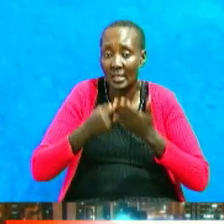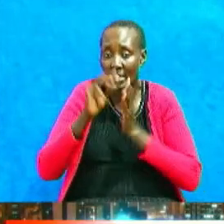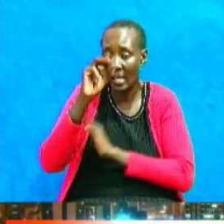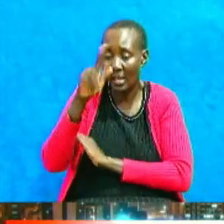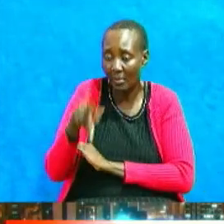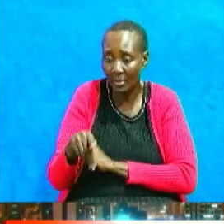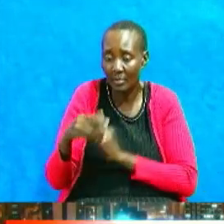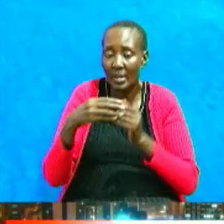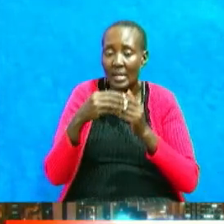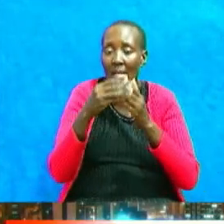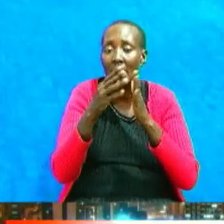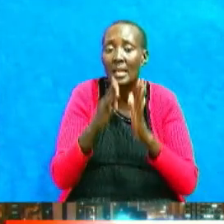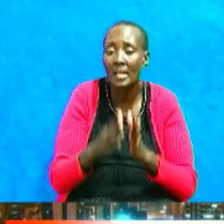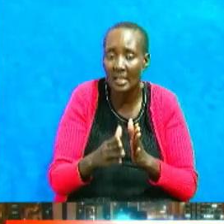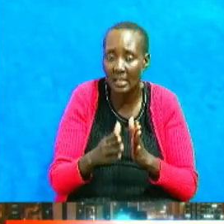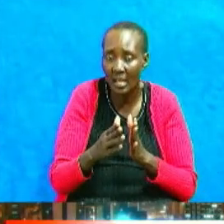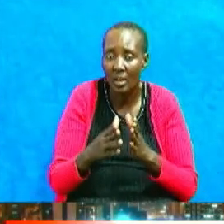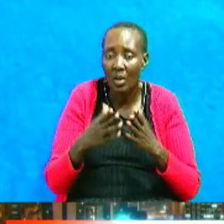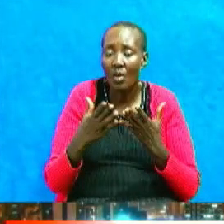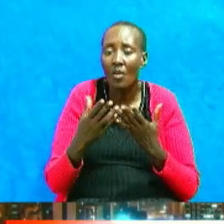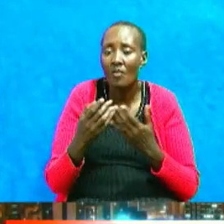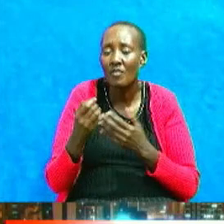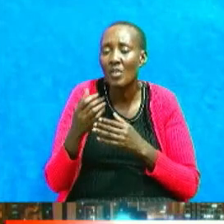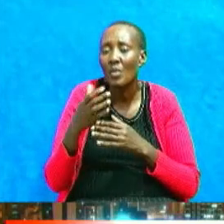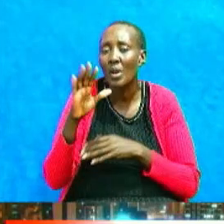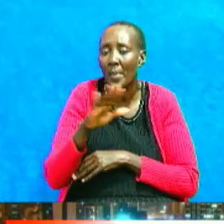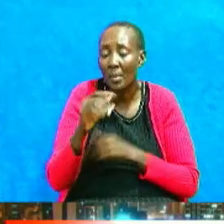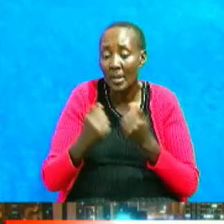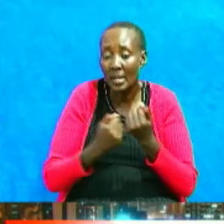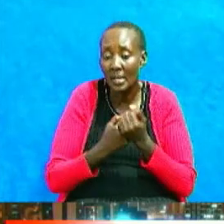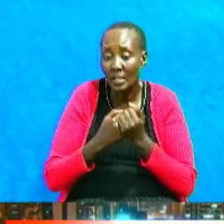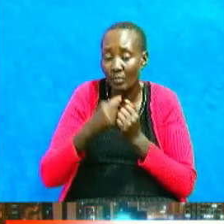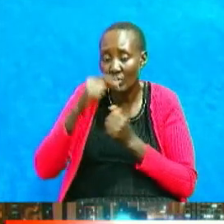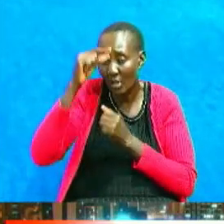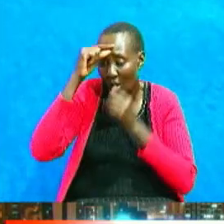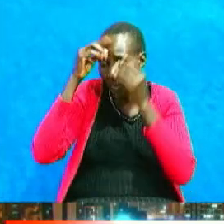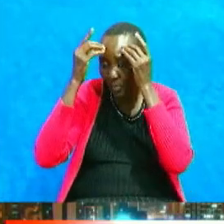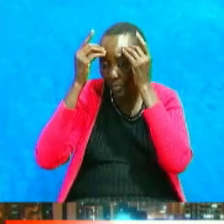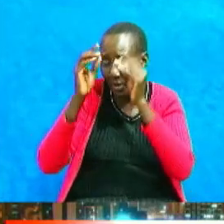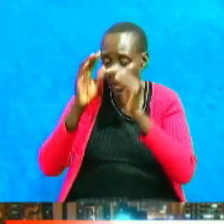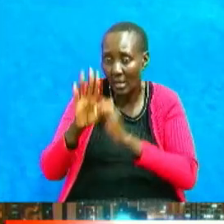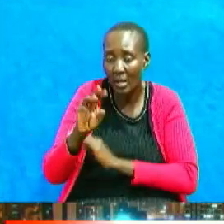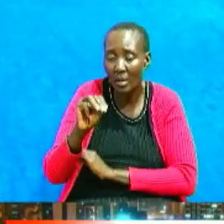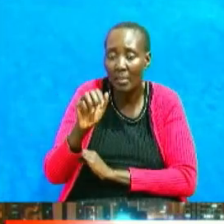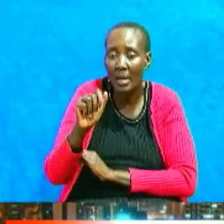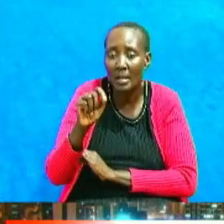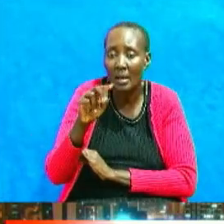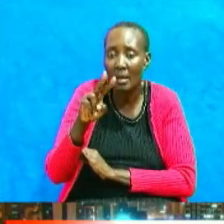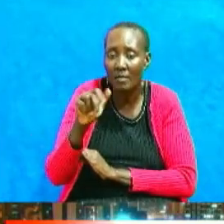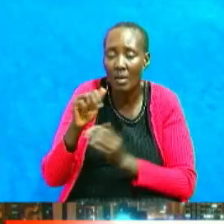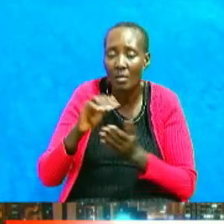huku kiongozi wa walio bungeni akiunga mkono serikali kwa hatua hiyo. Matava na mengi zaidi.